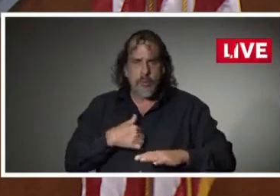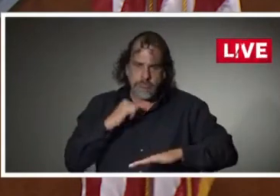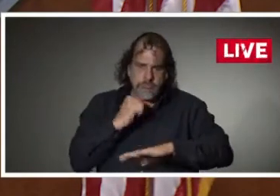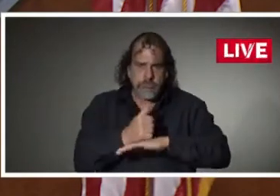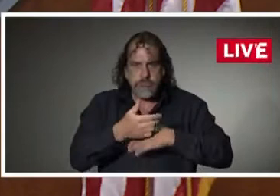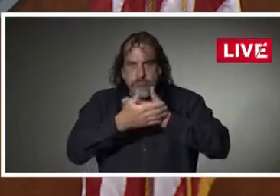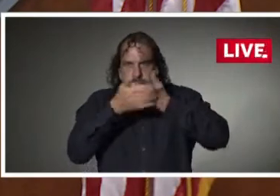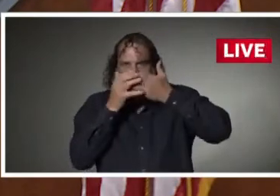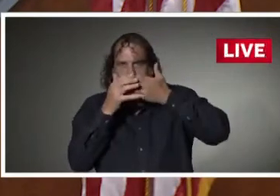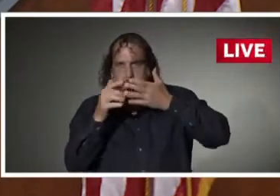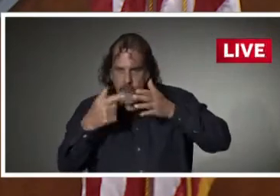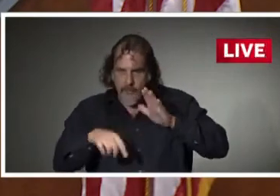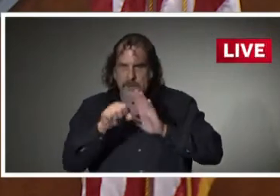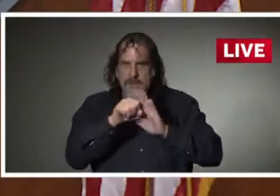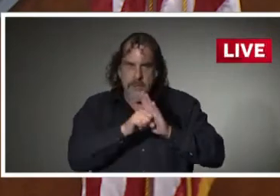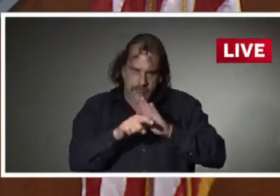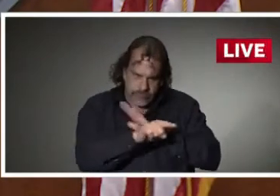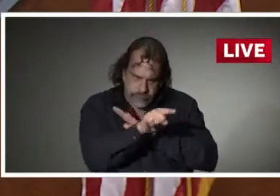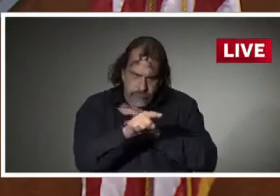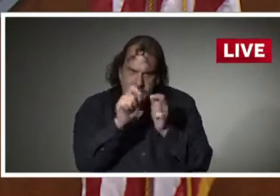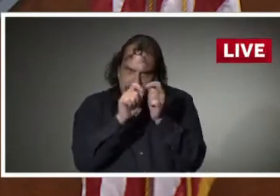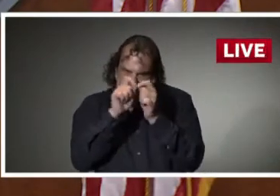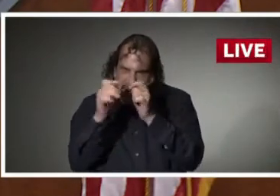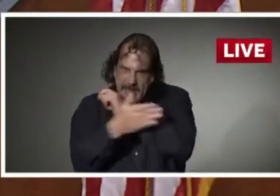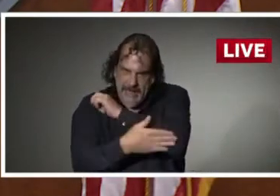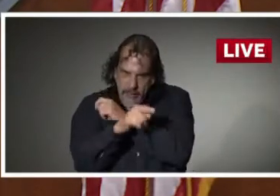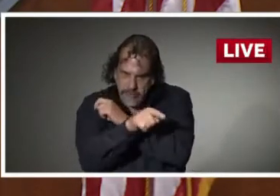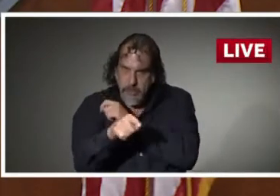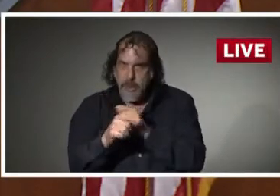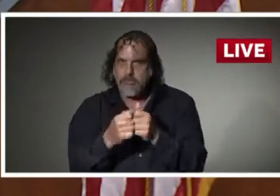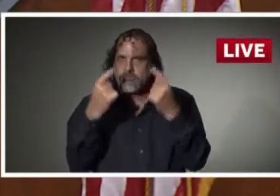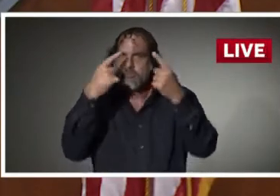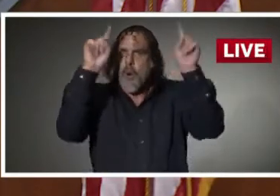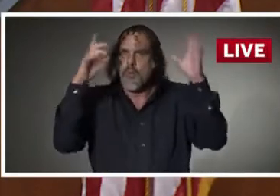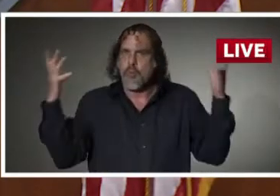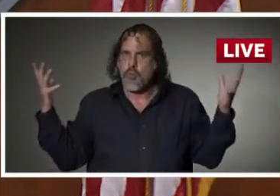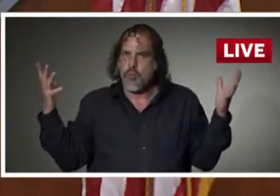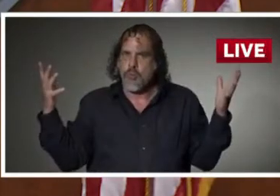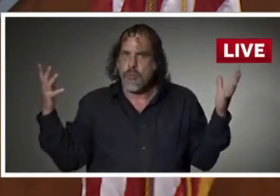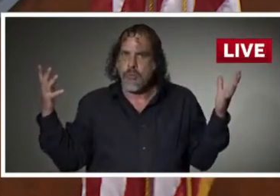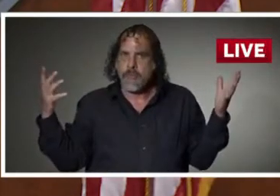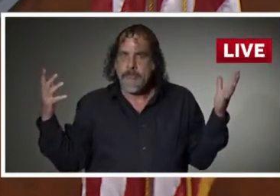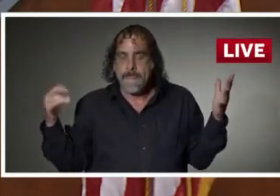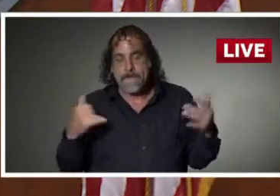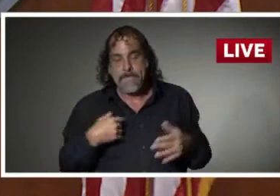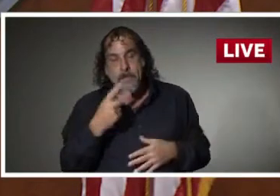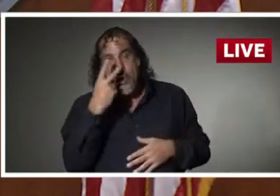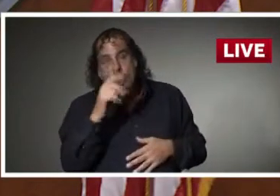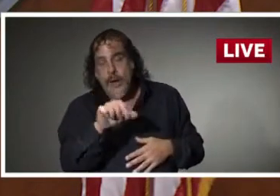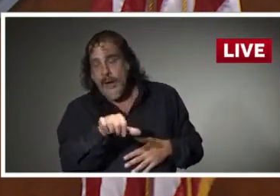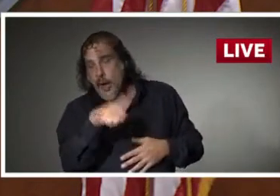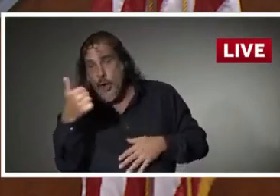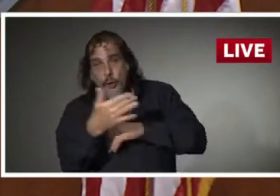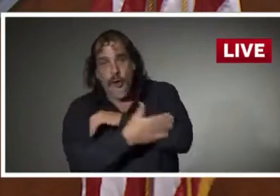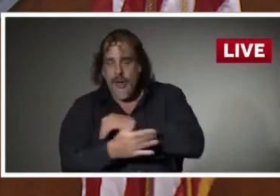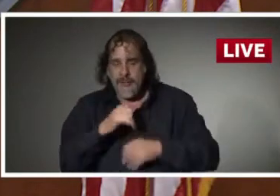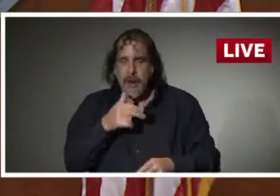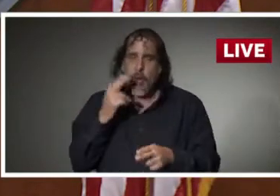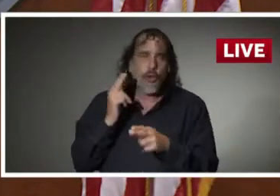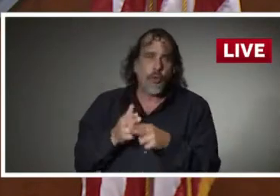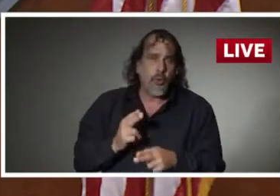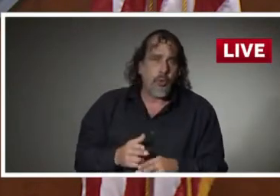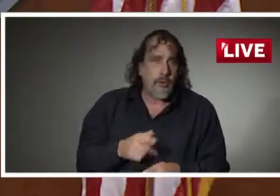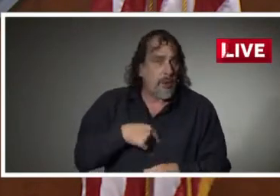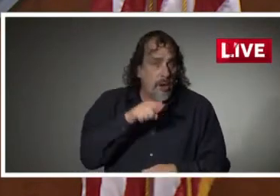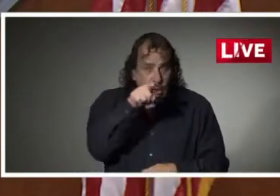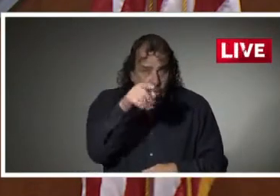We implemented mask orders from the state for those specific counties, and it worked. Now, let's look at other counties, and I won't name names now, but if you're out